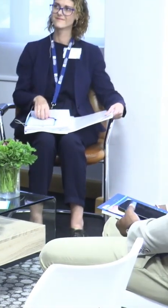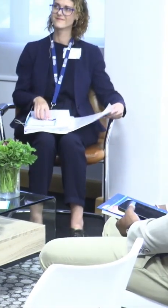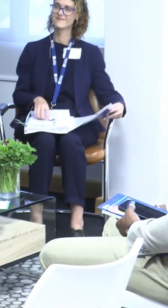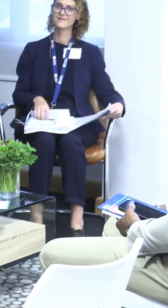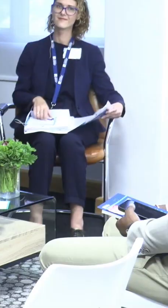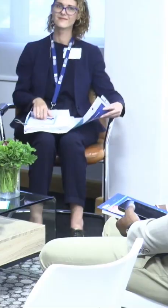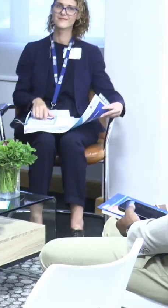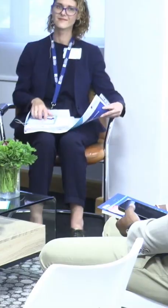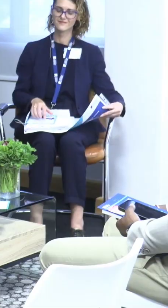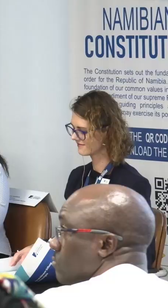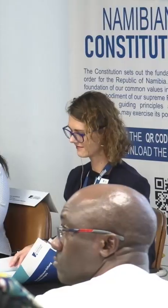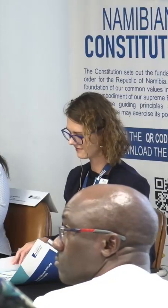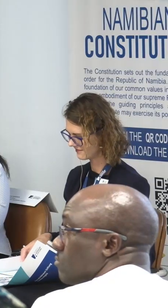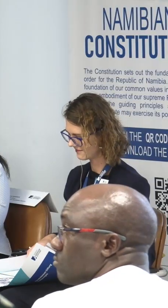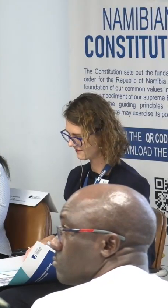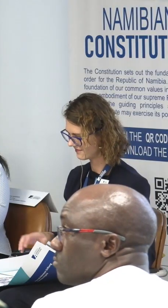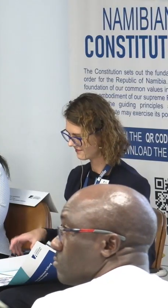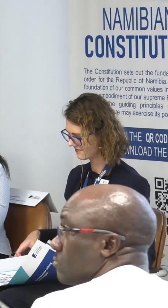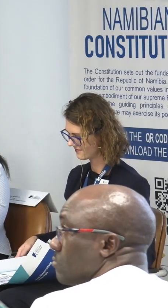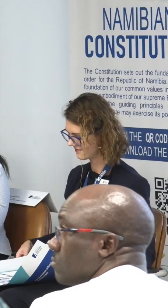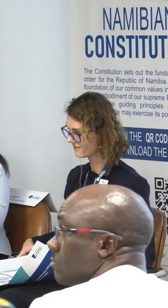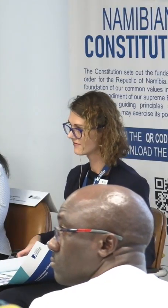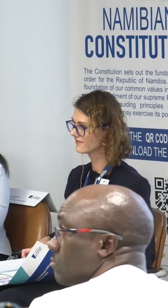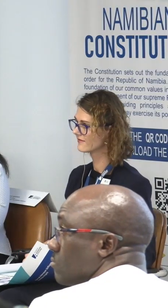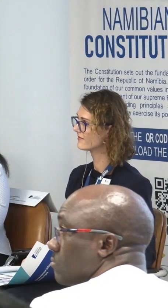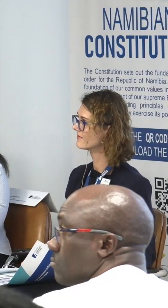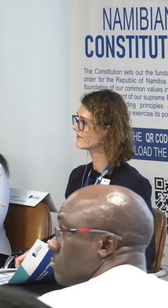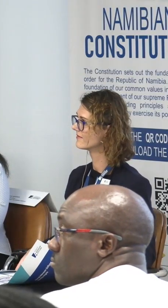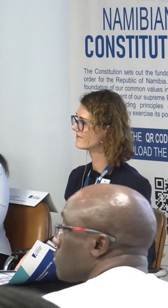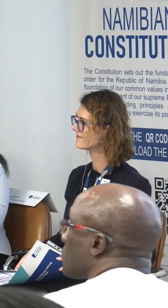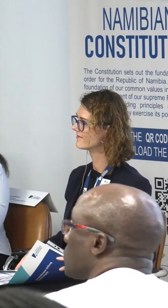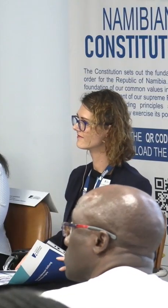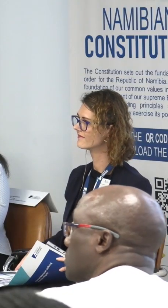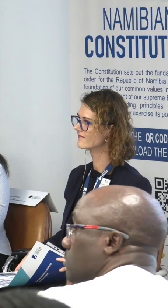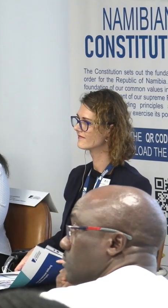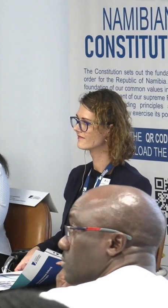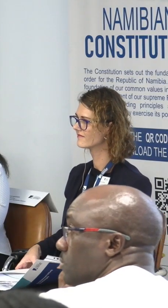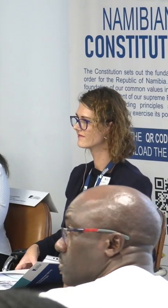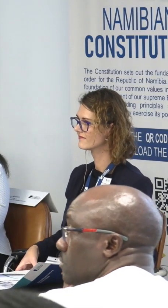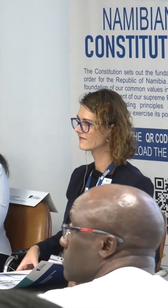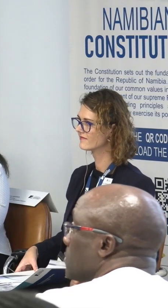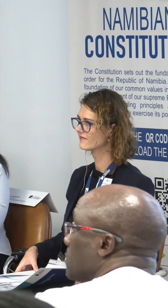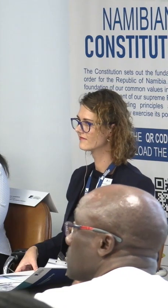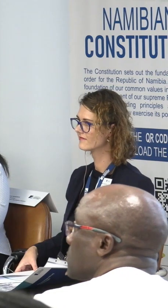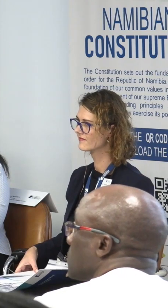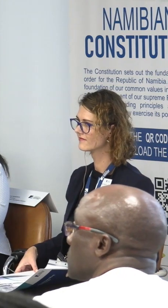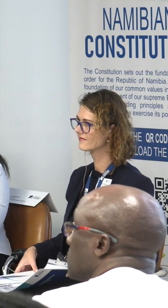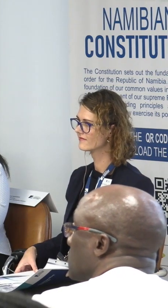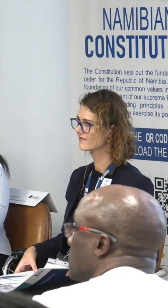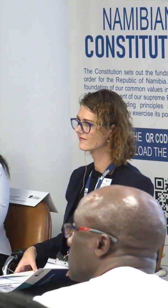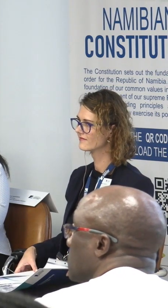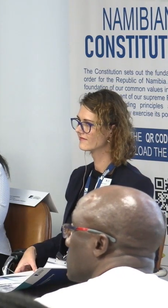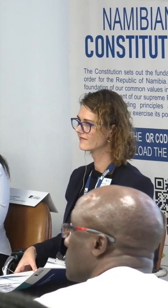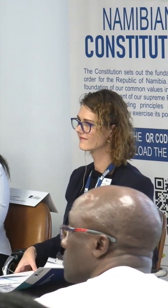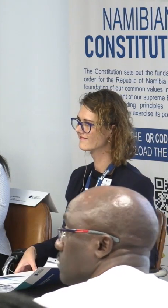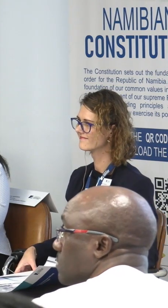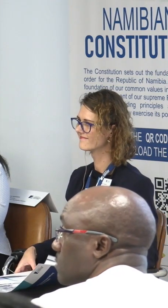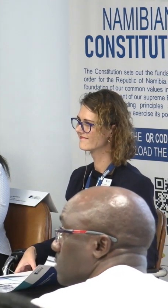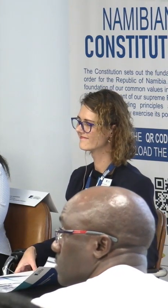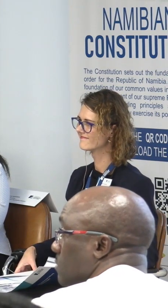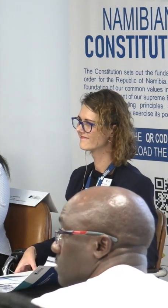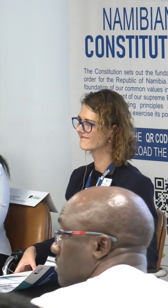We are also joined on my immediate left, on my immediate right by Selma, who will be joining us very shortly. She will be